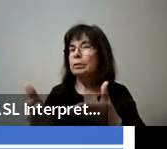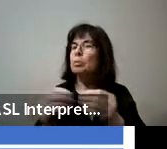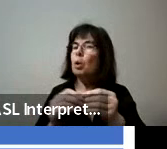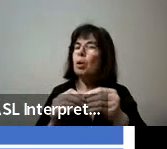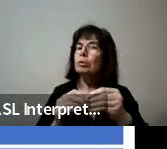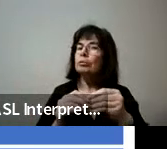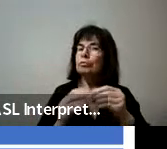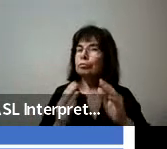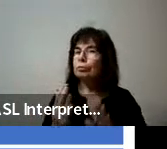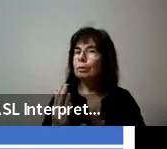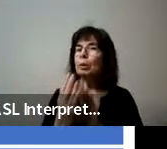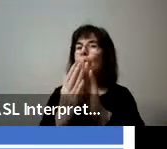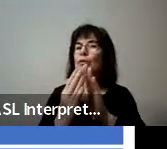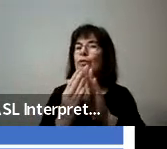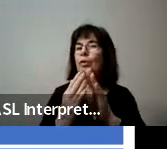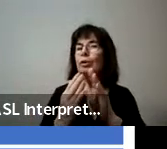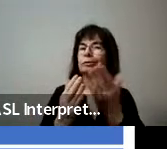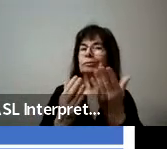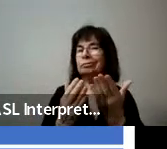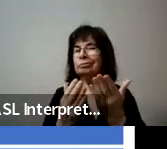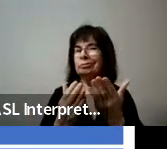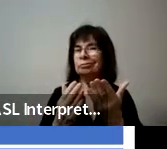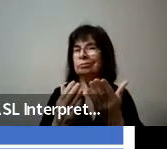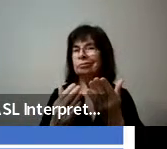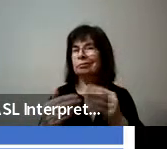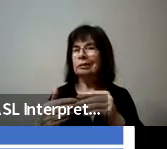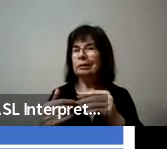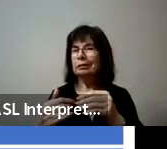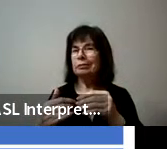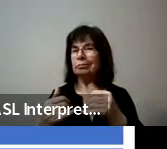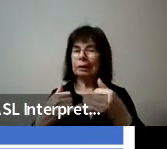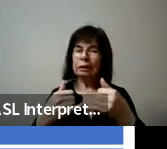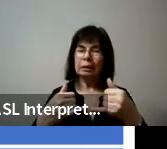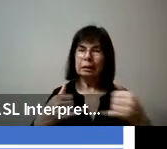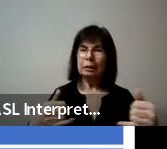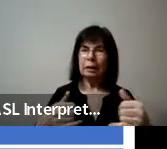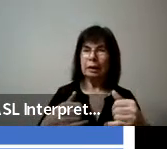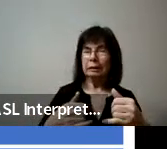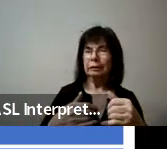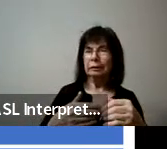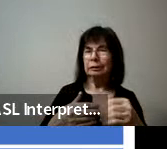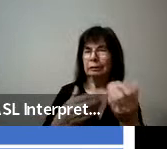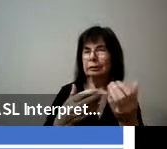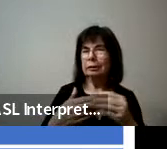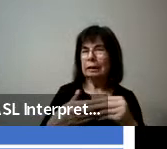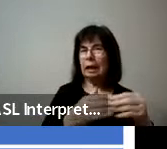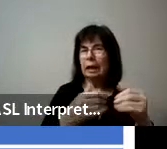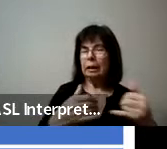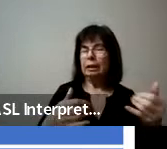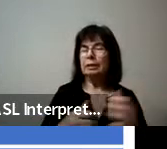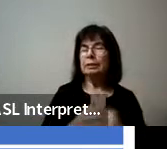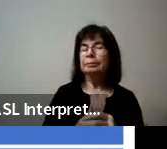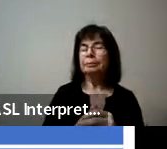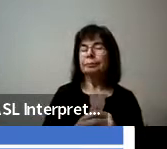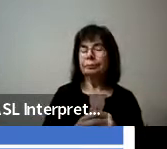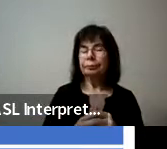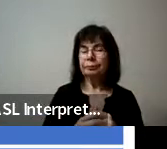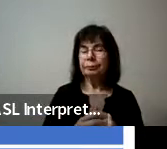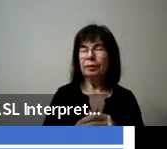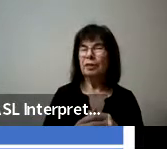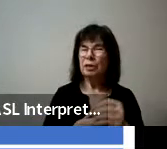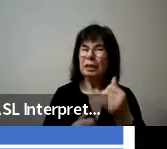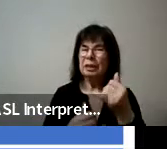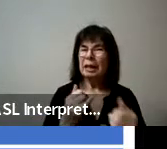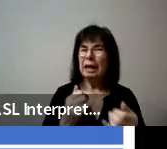for everything, and focusing mainly on aligning with state and CDC guidance on those last few